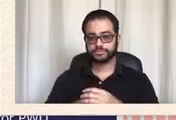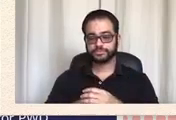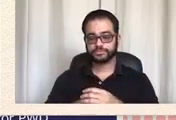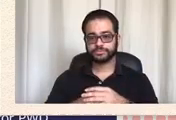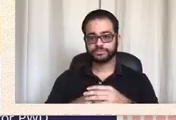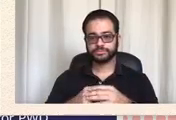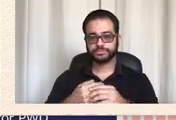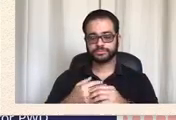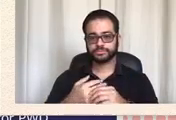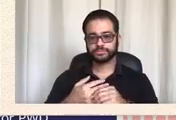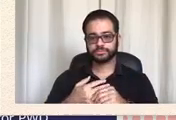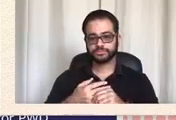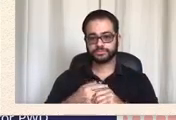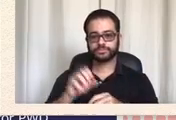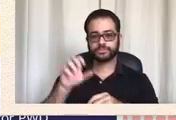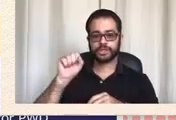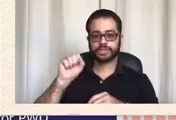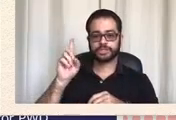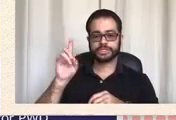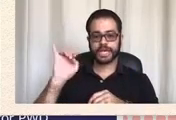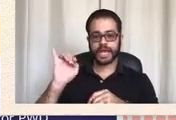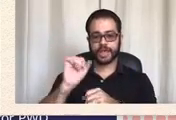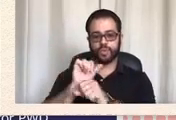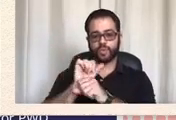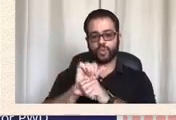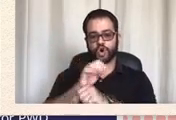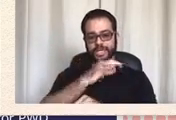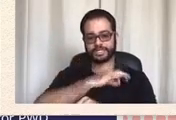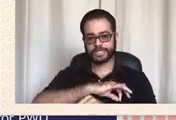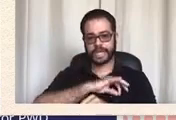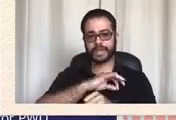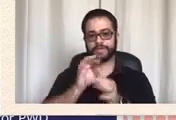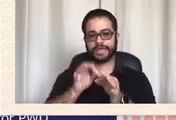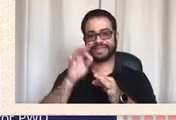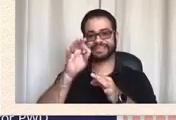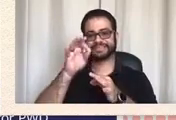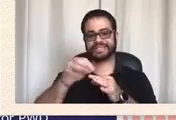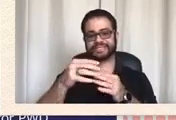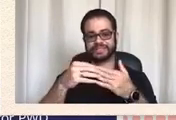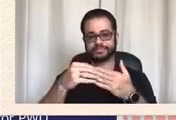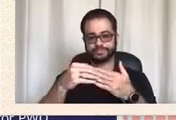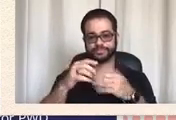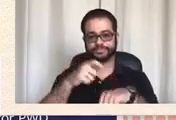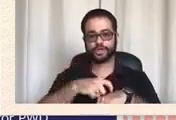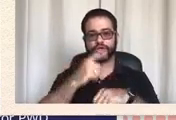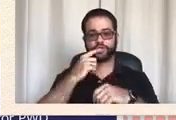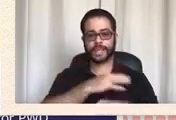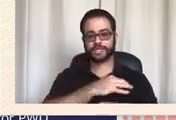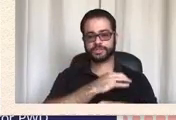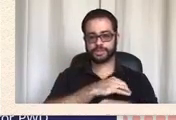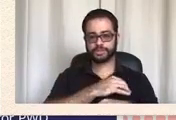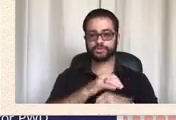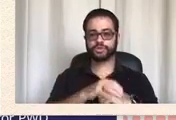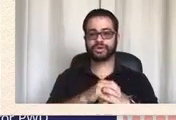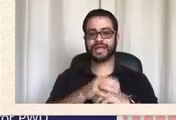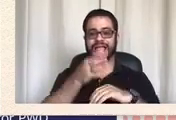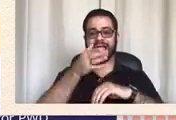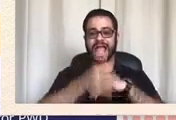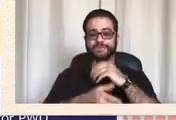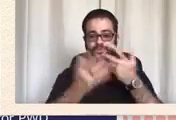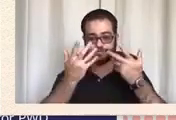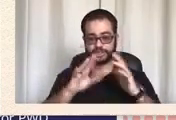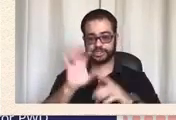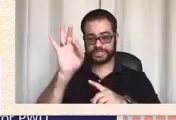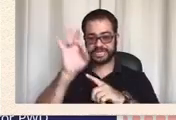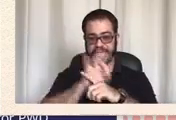SSDI work incentives, extended period of eligibility. After the trial period is exhausted, so after you get your 9